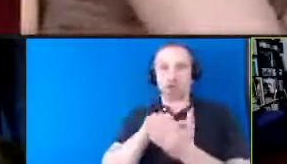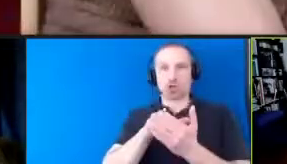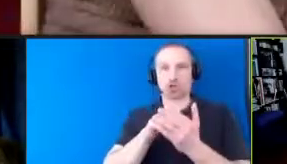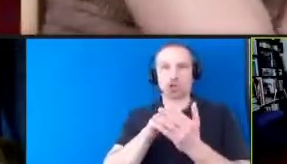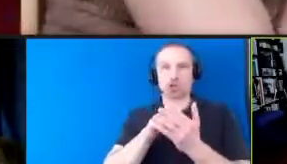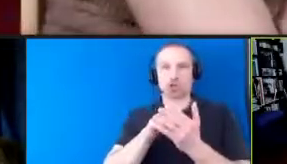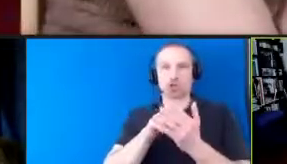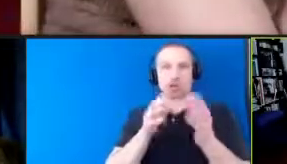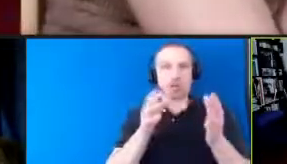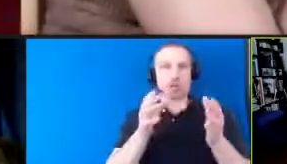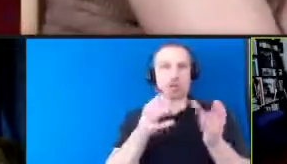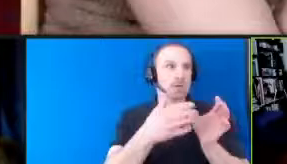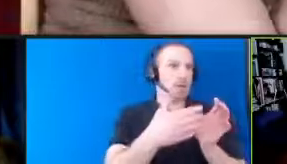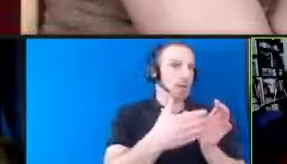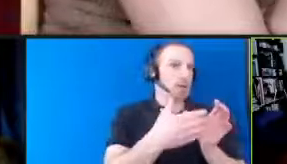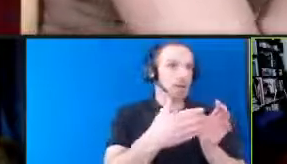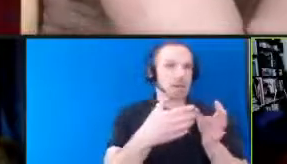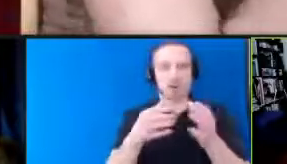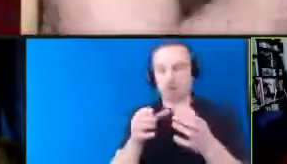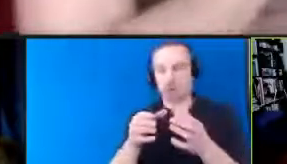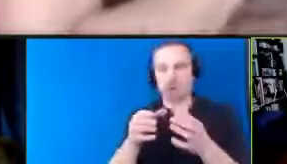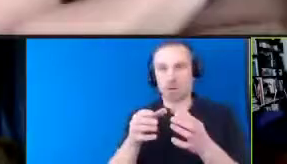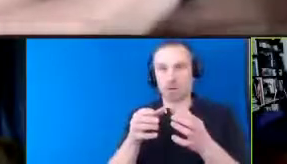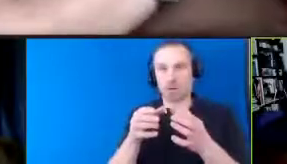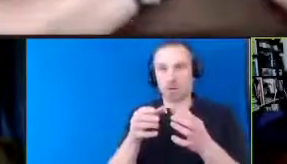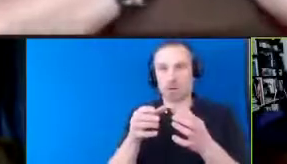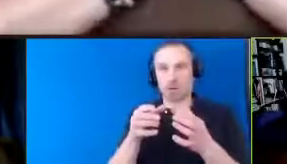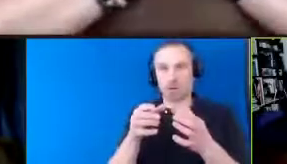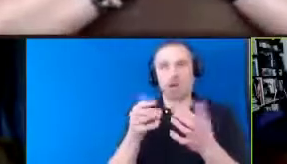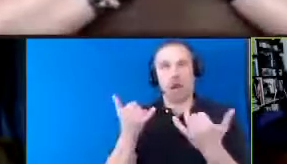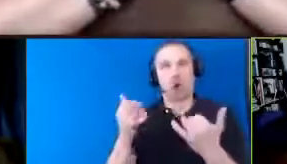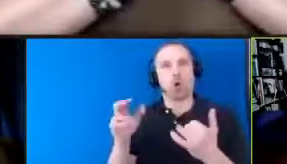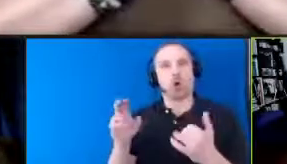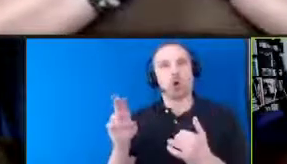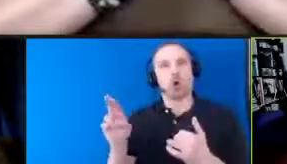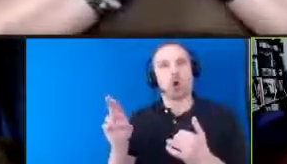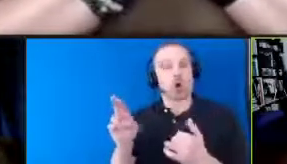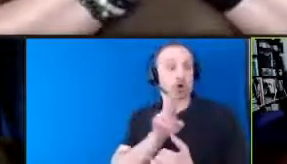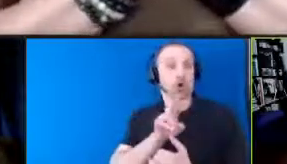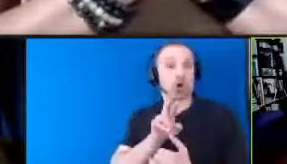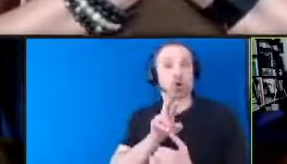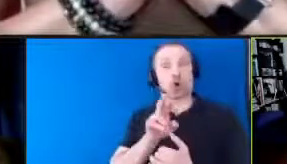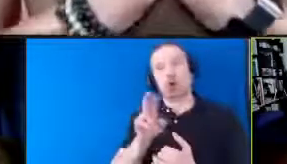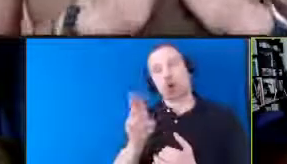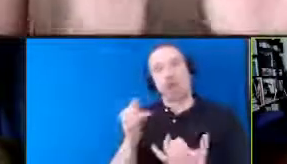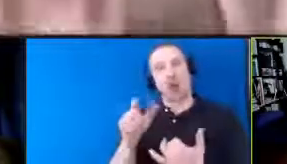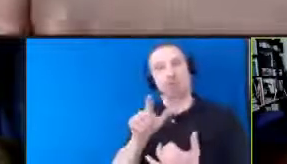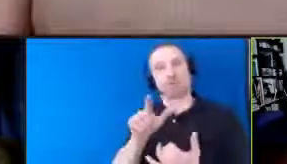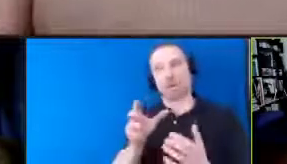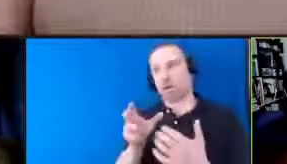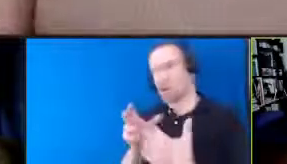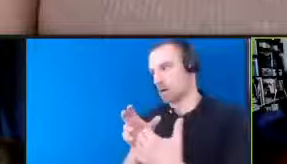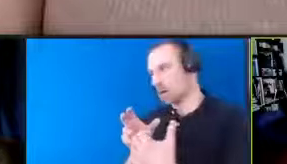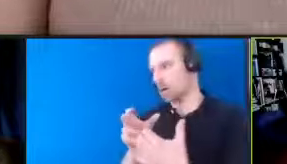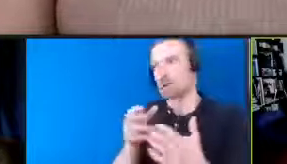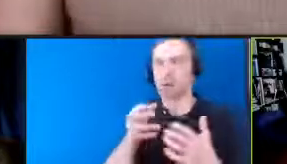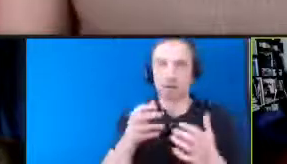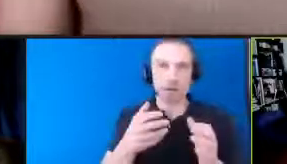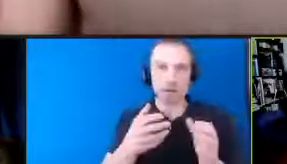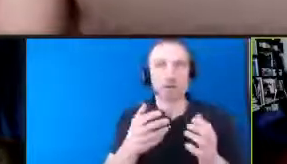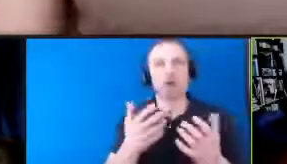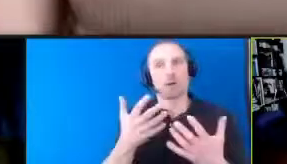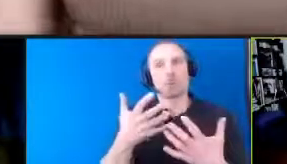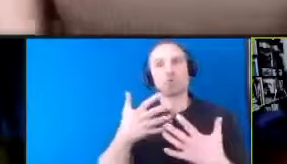other side. You're giving yourself a nice little massage to your internal organs, right? Last but not least,